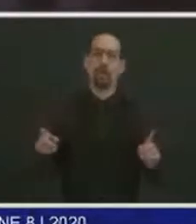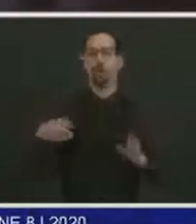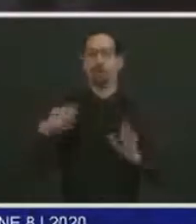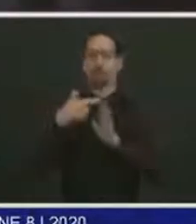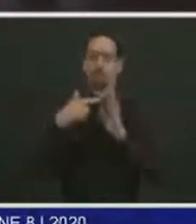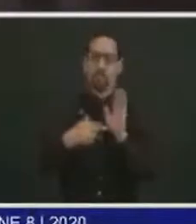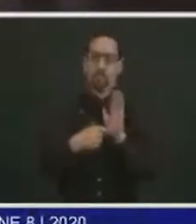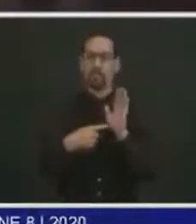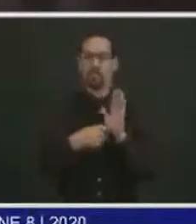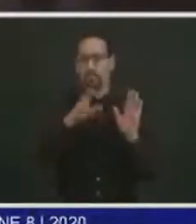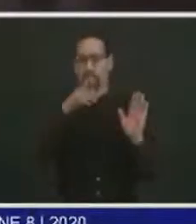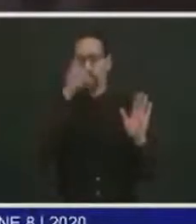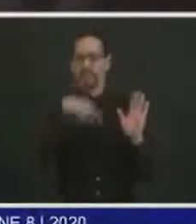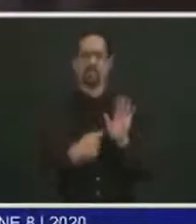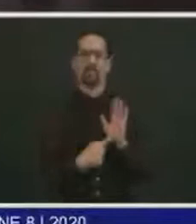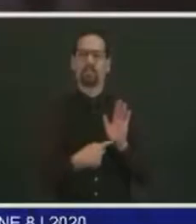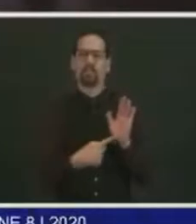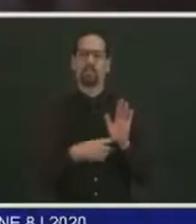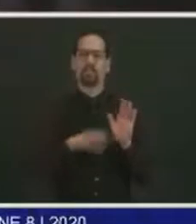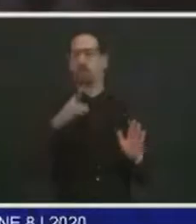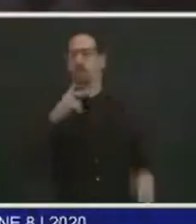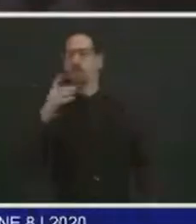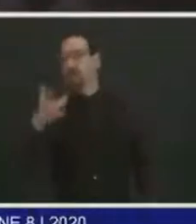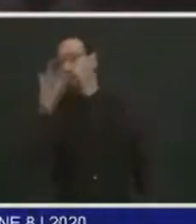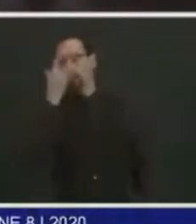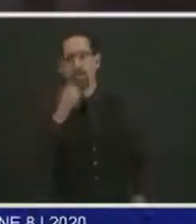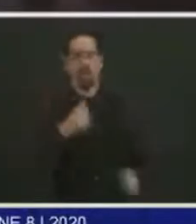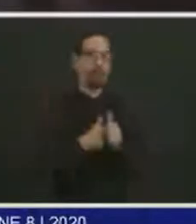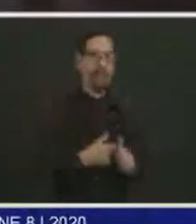it would be frustrating. It stinks for us,